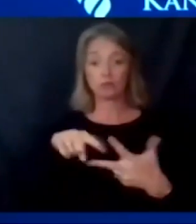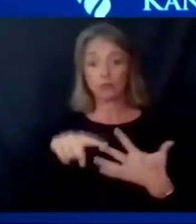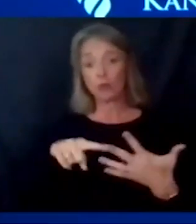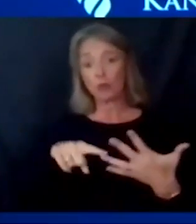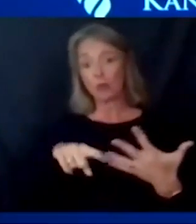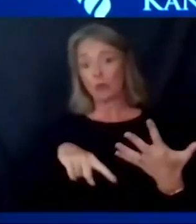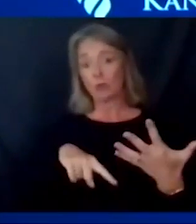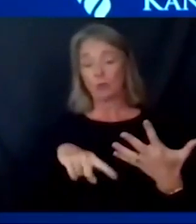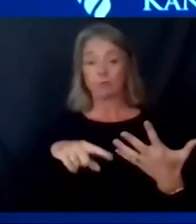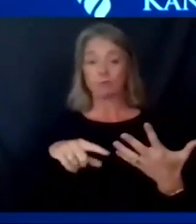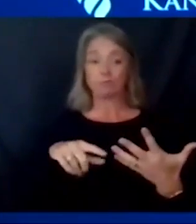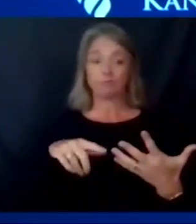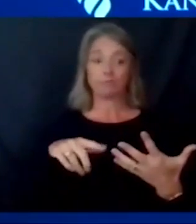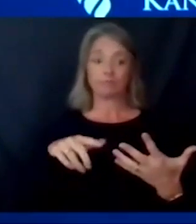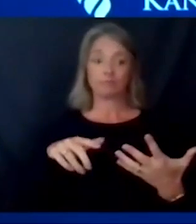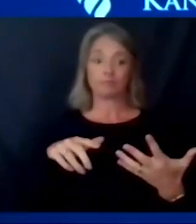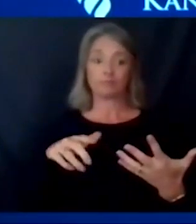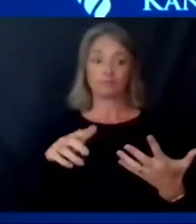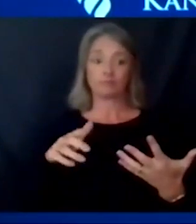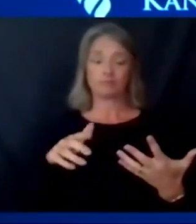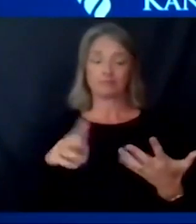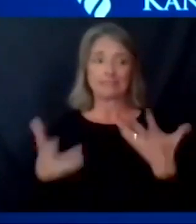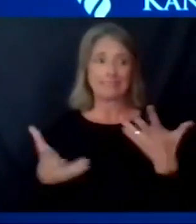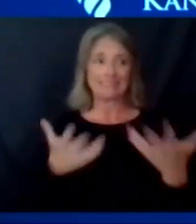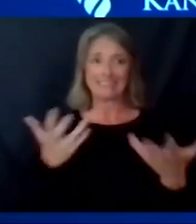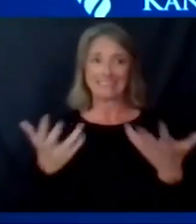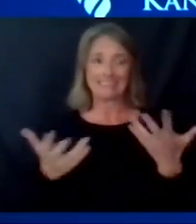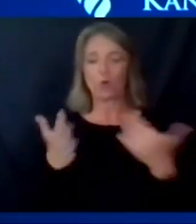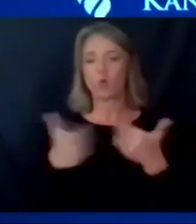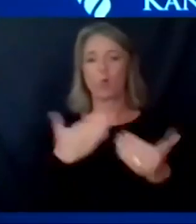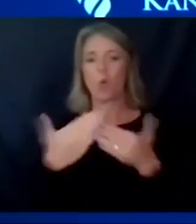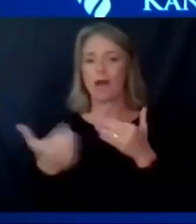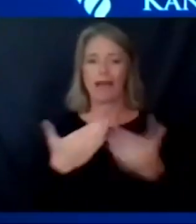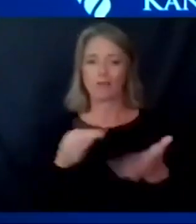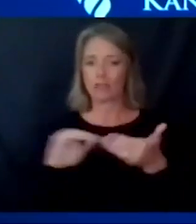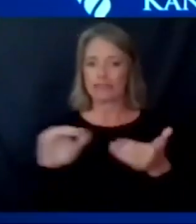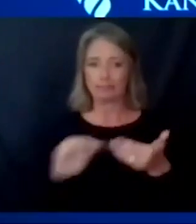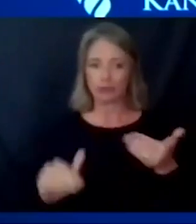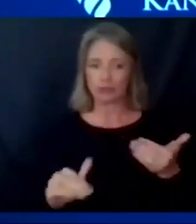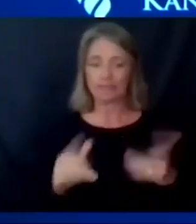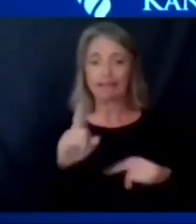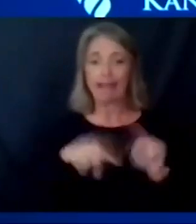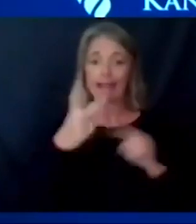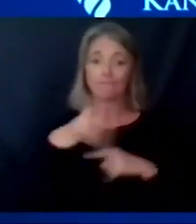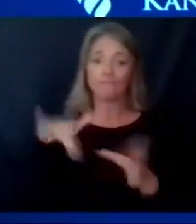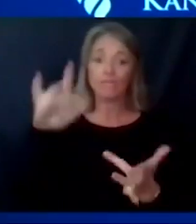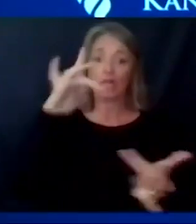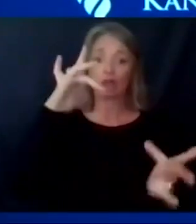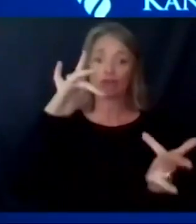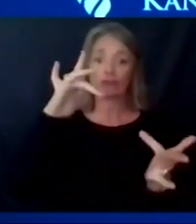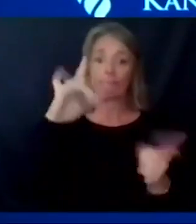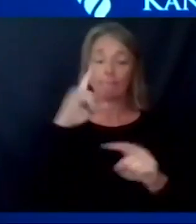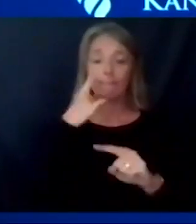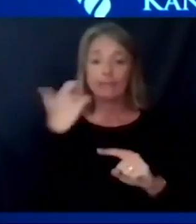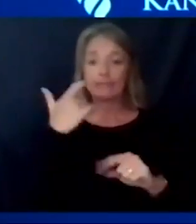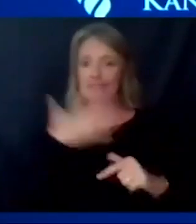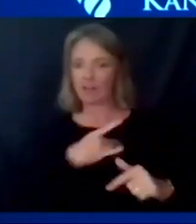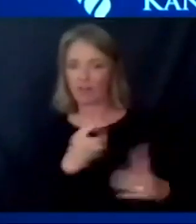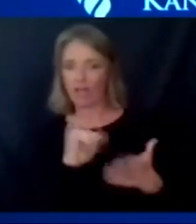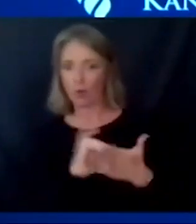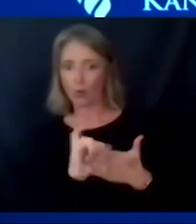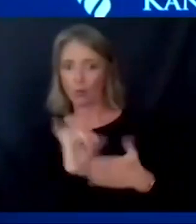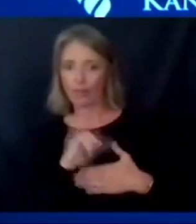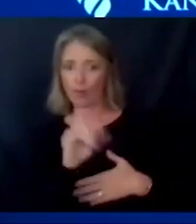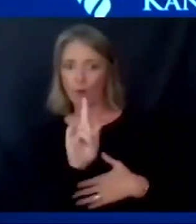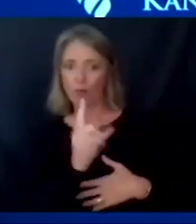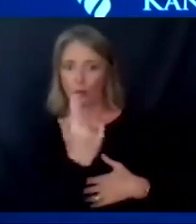his whatever the exact, can't go on the field trip because I don't like where they're going or whatever. I think those are